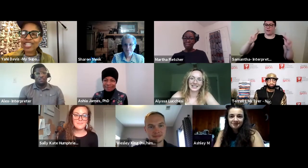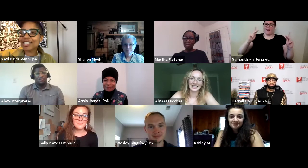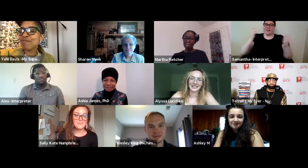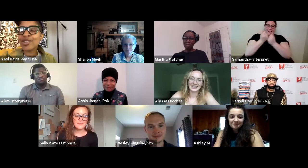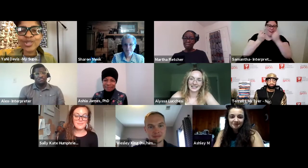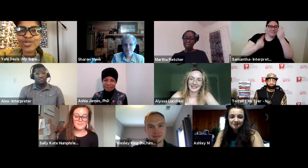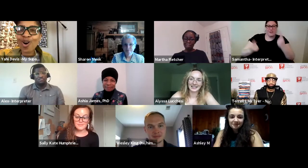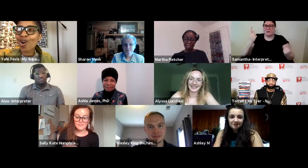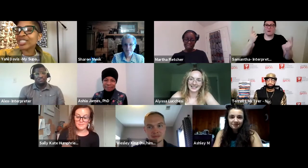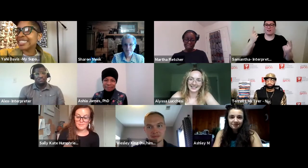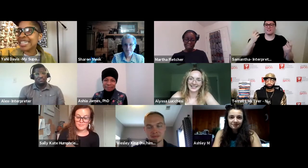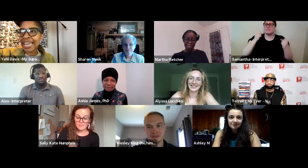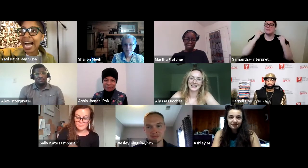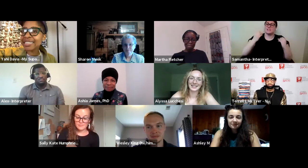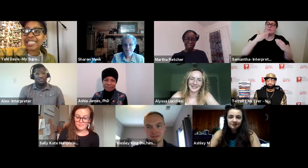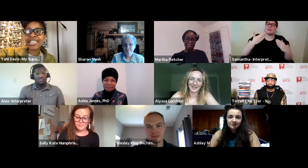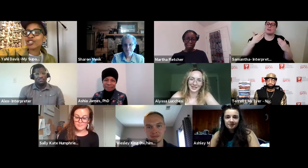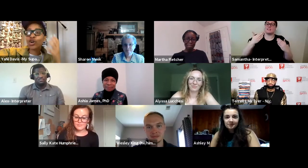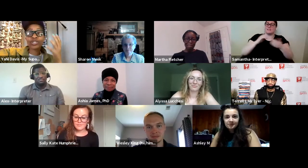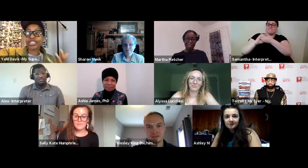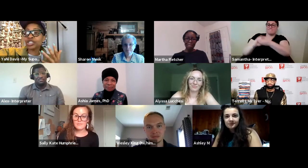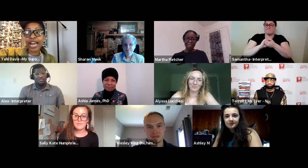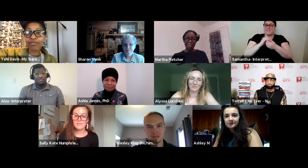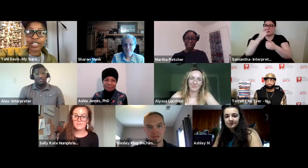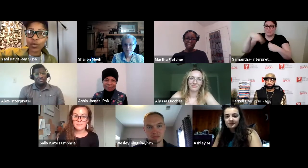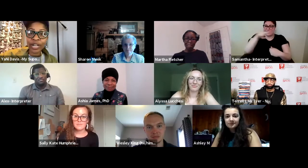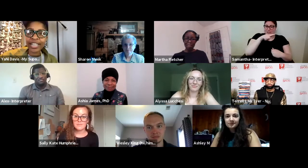so good to be with you all today. I just need to go